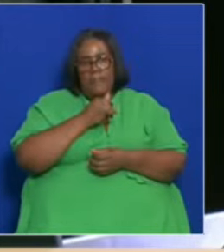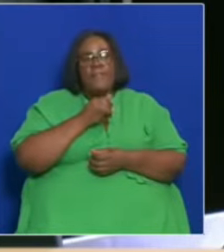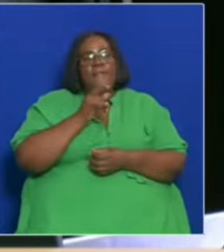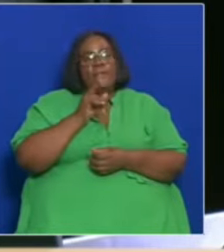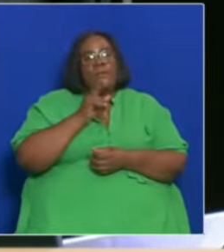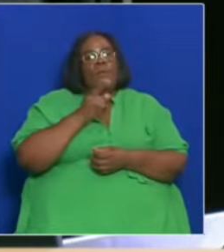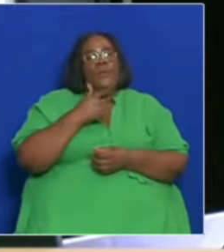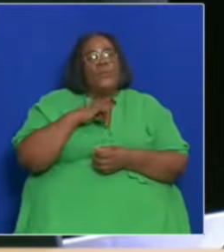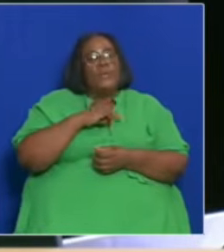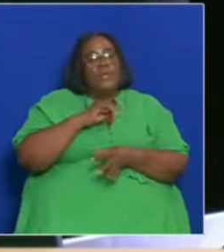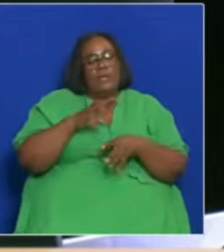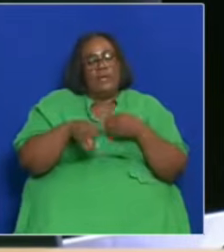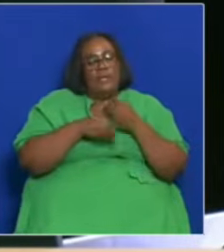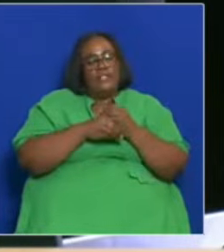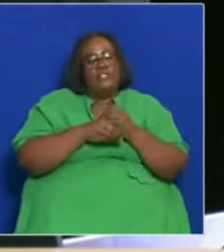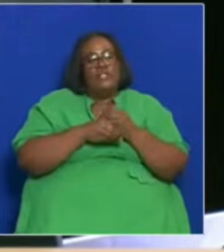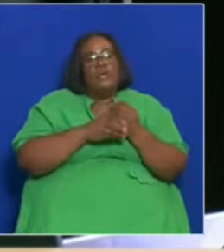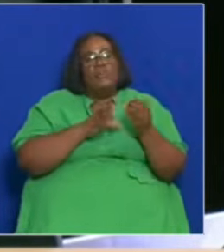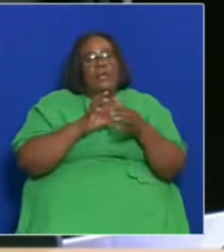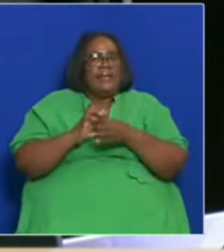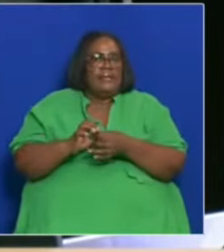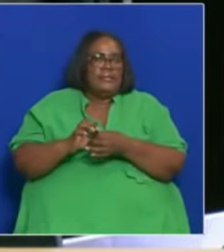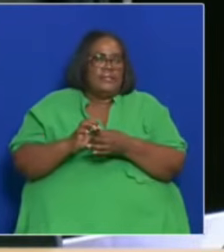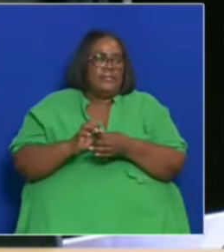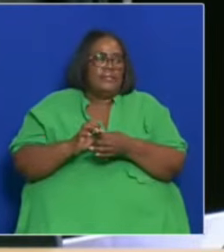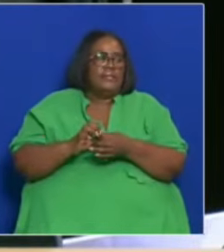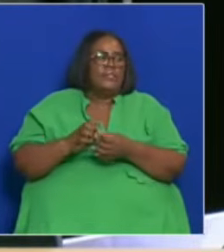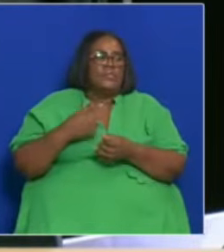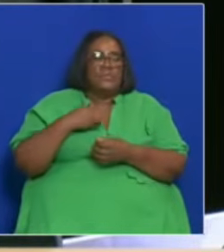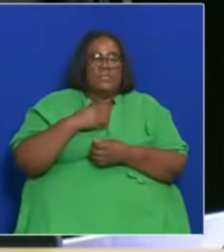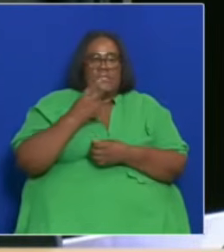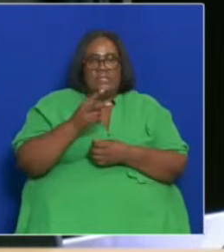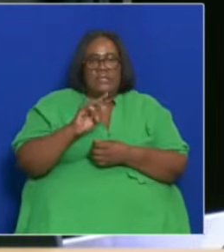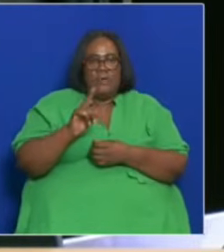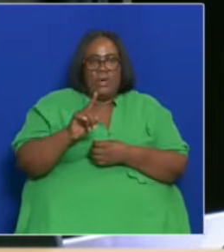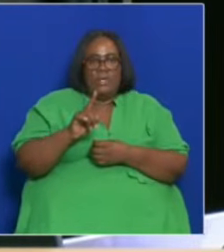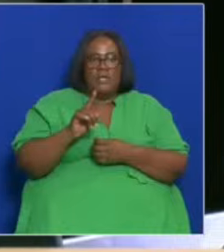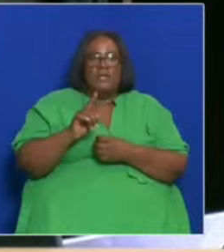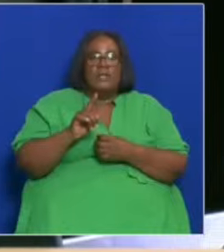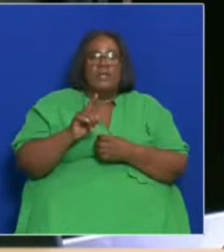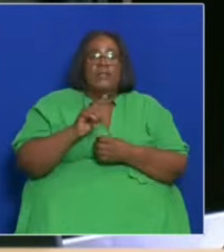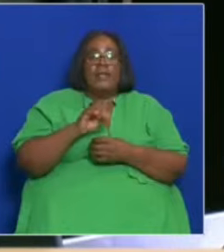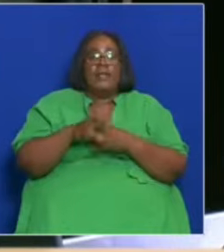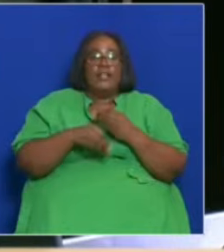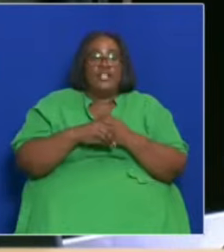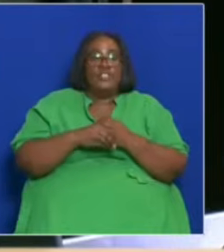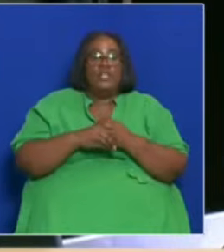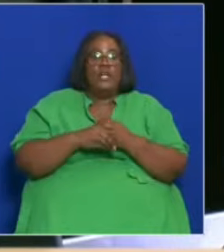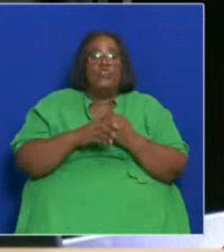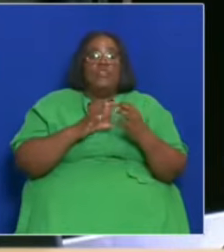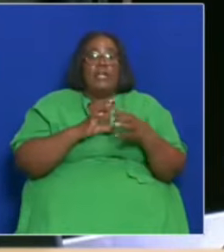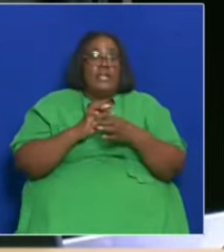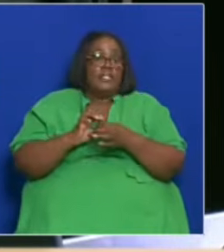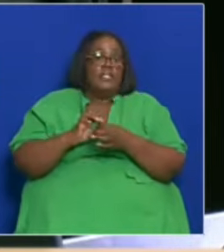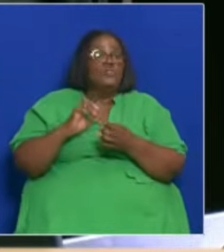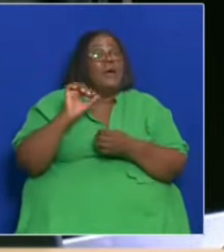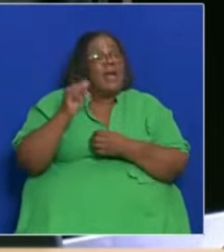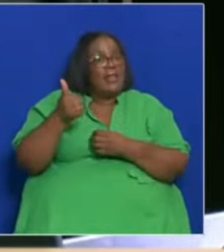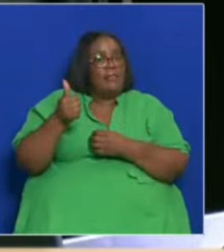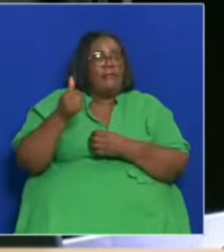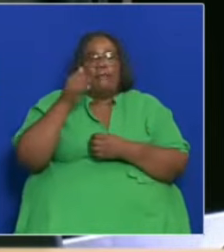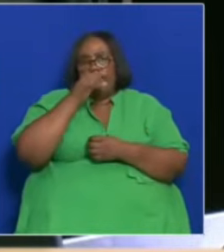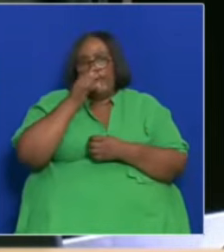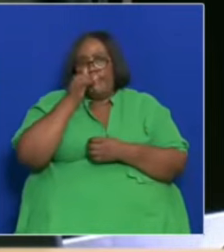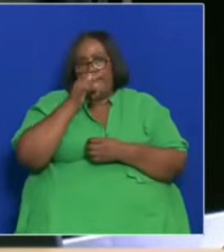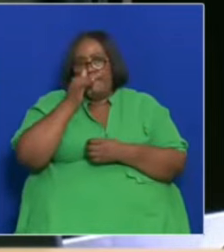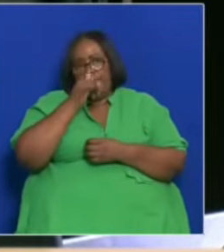be additional and related to the other offenses specified as falling under IDEC's